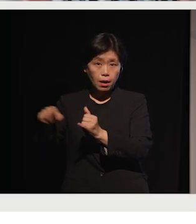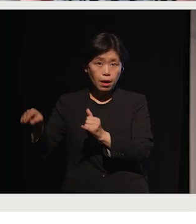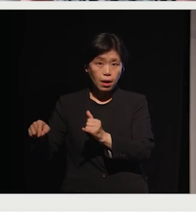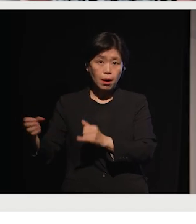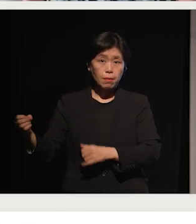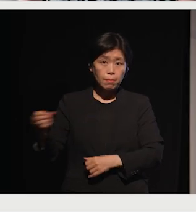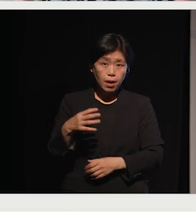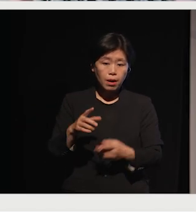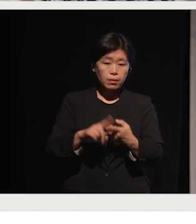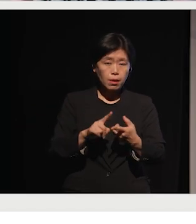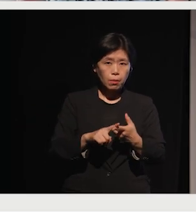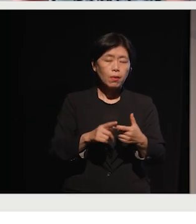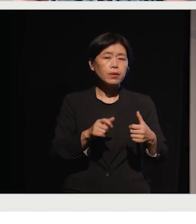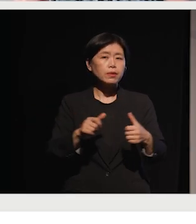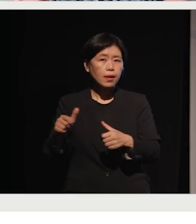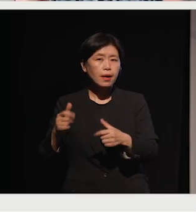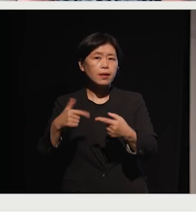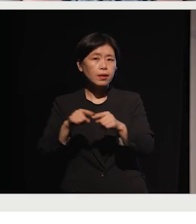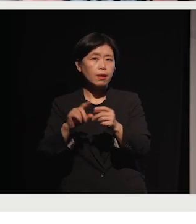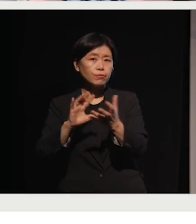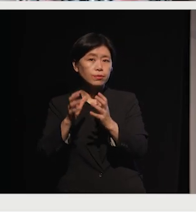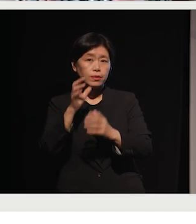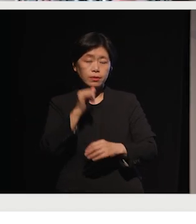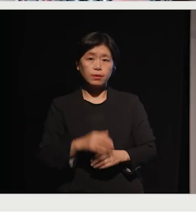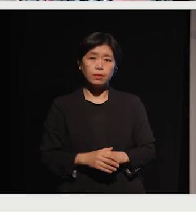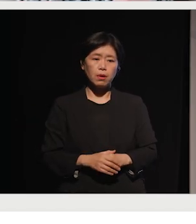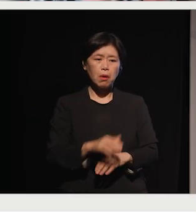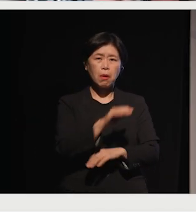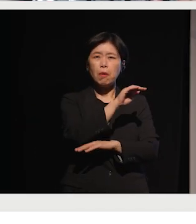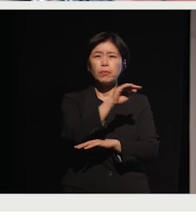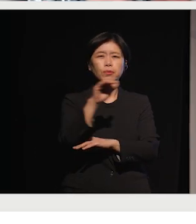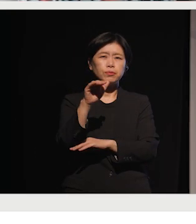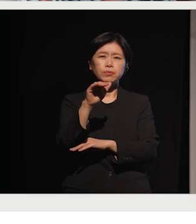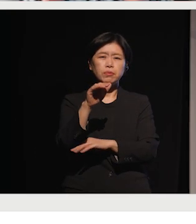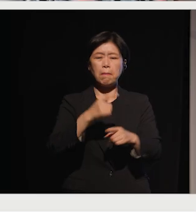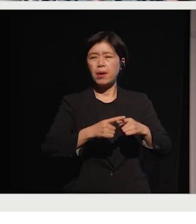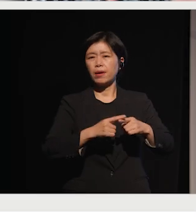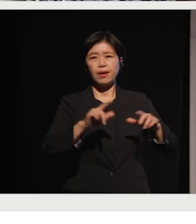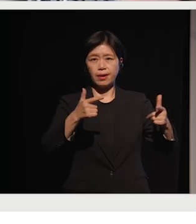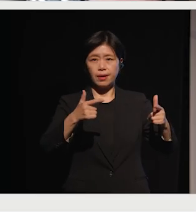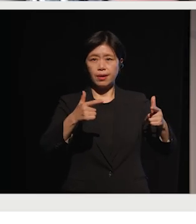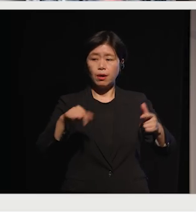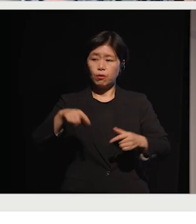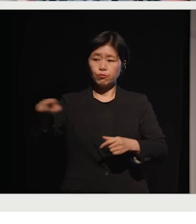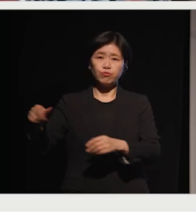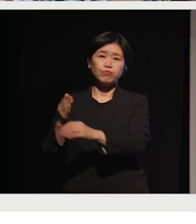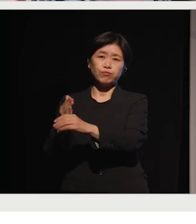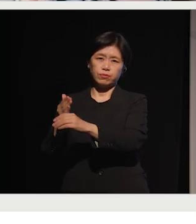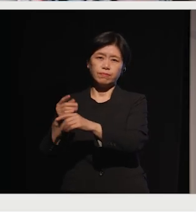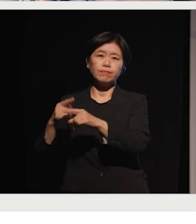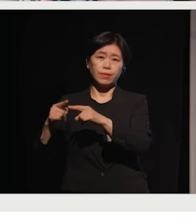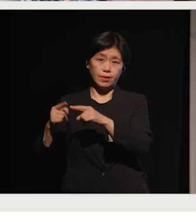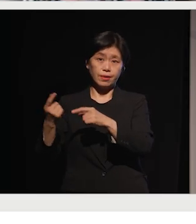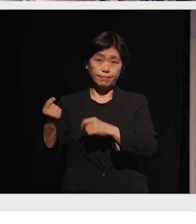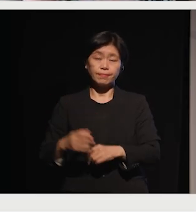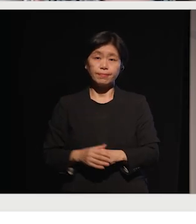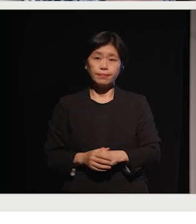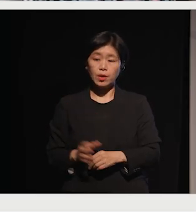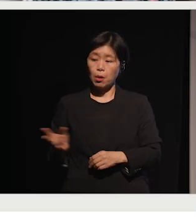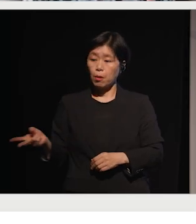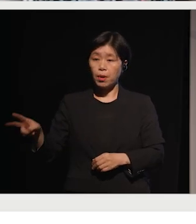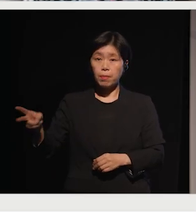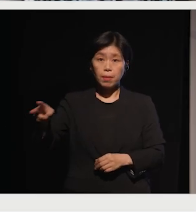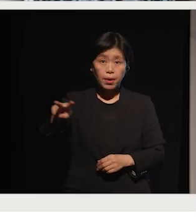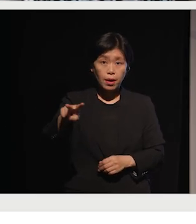evaluation where we have the same 15 questions that we ask for people in that exact order. When